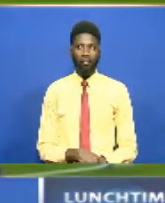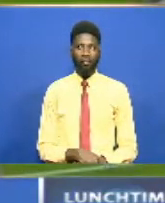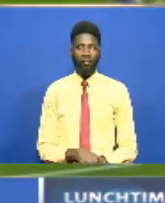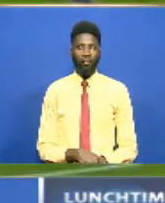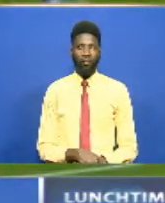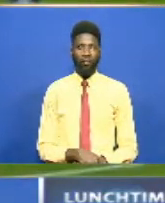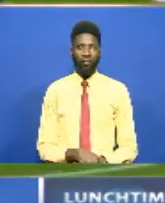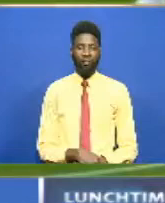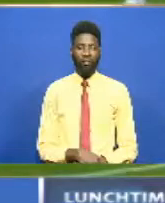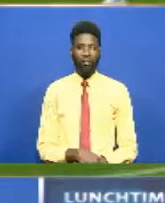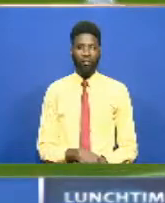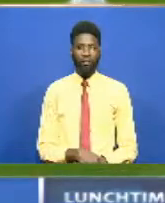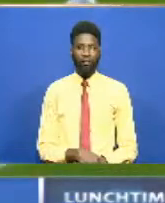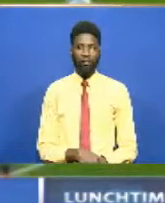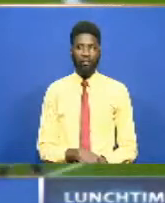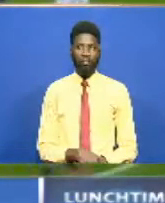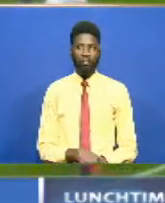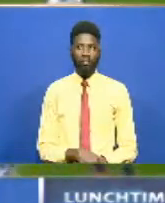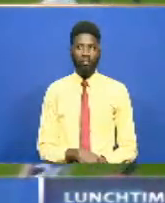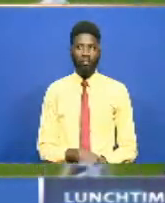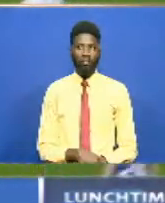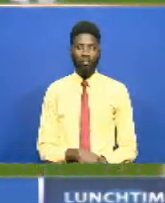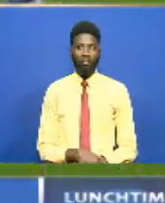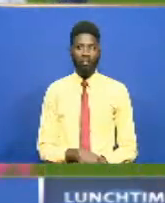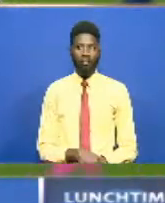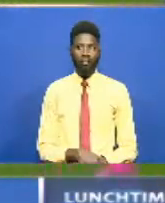hops, skip and jump, and this time scores.